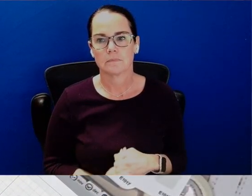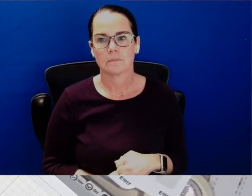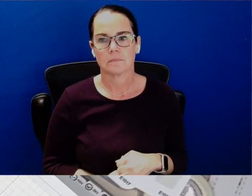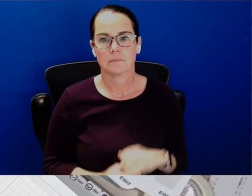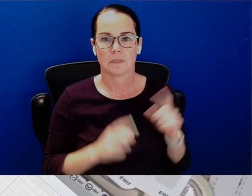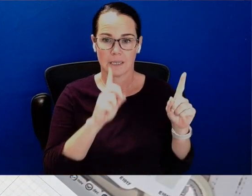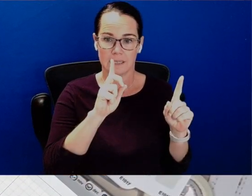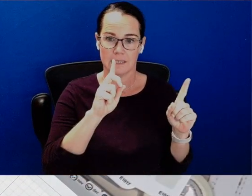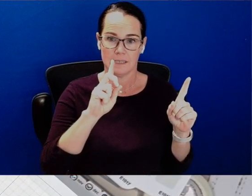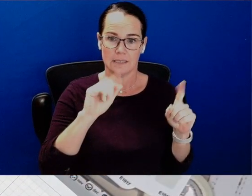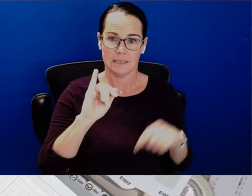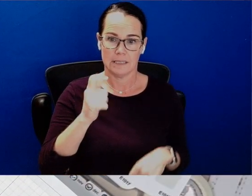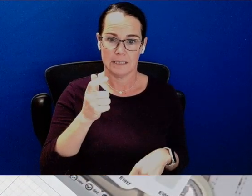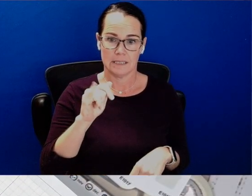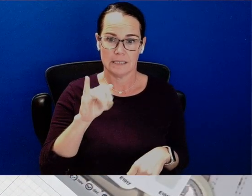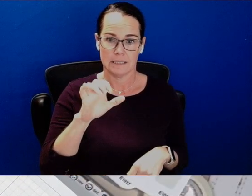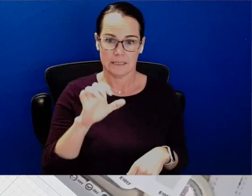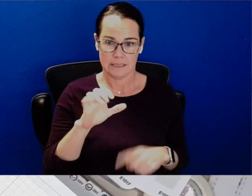Dixie